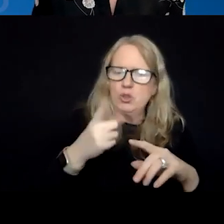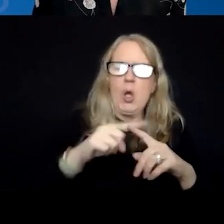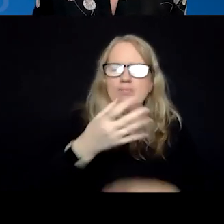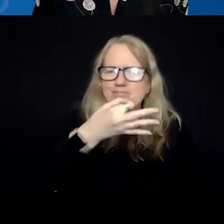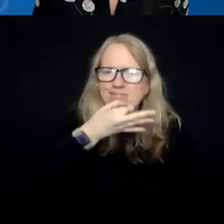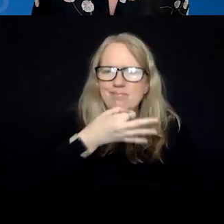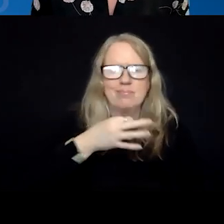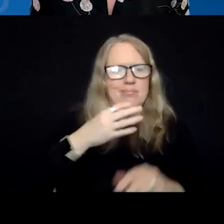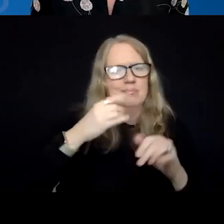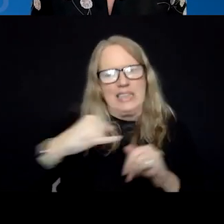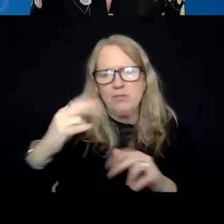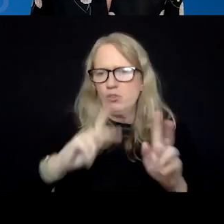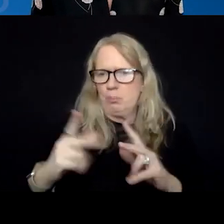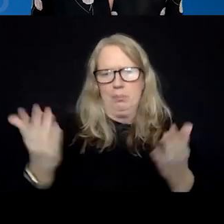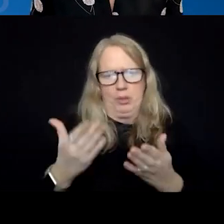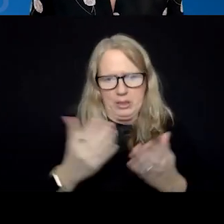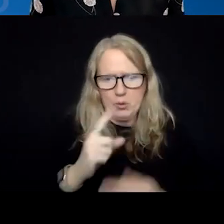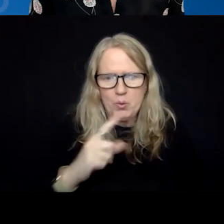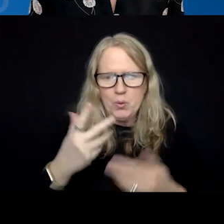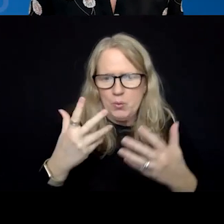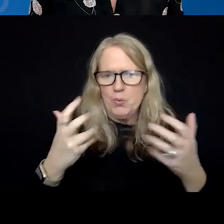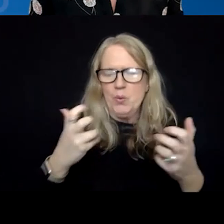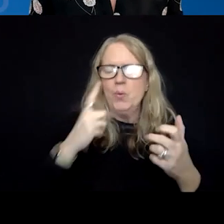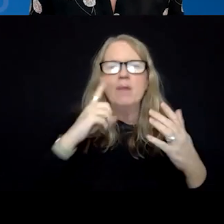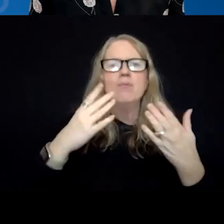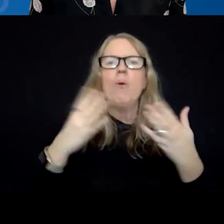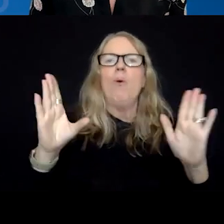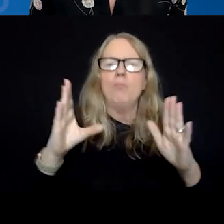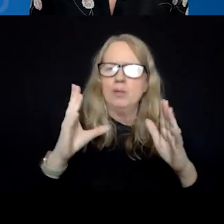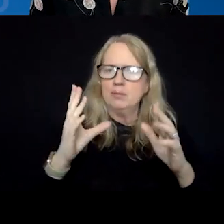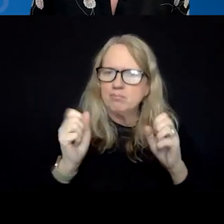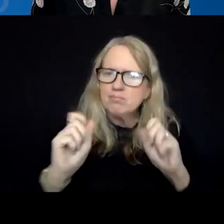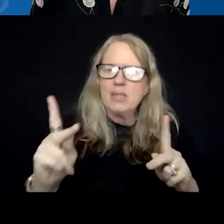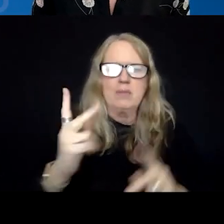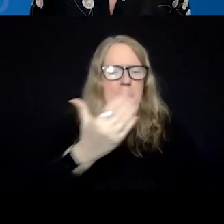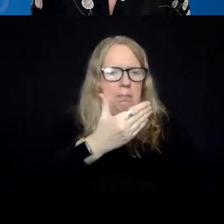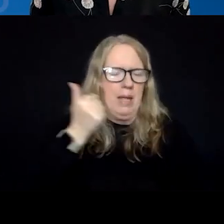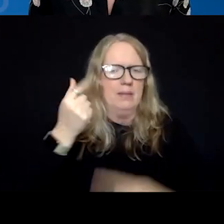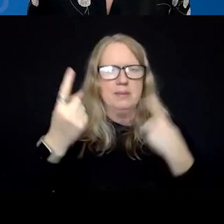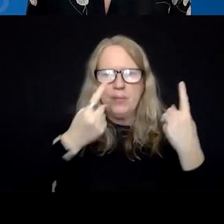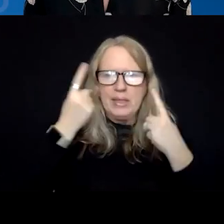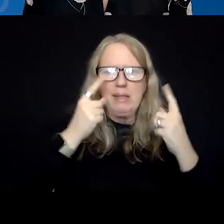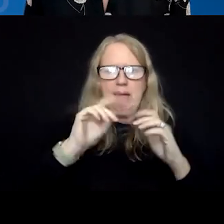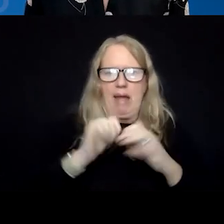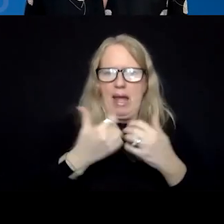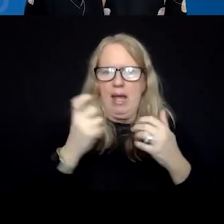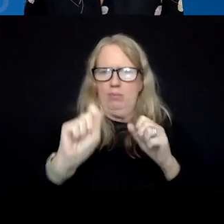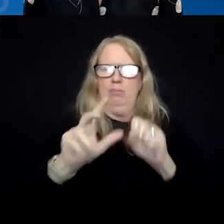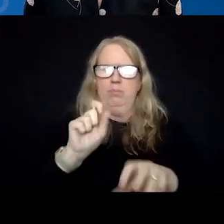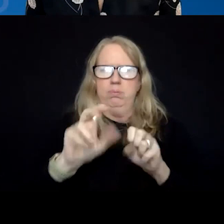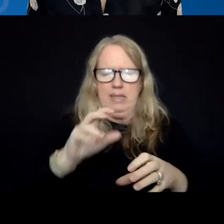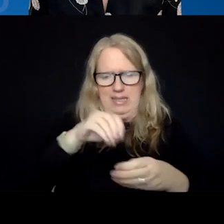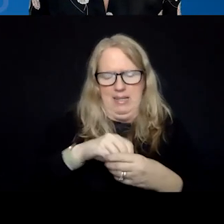the individuals on this call, we'd very much like an open opportunity to get your best thinking on things that we should have in this